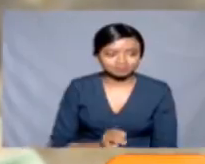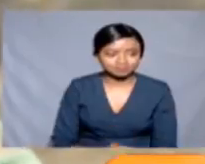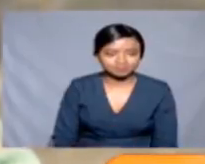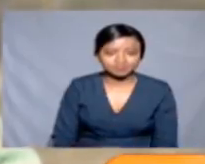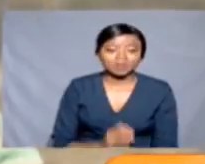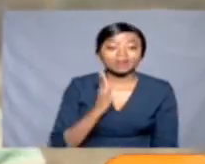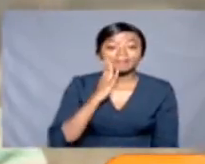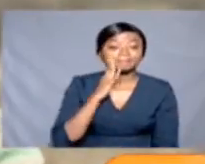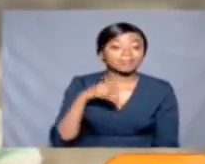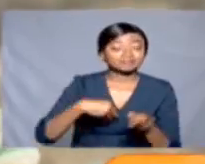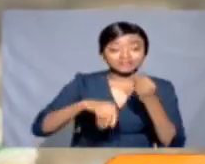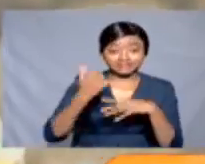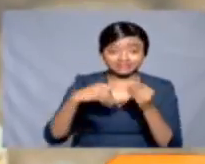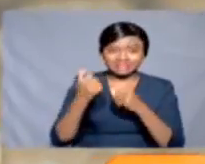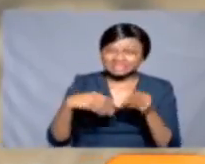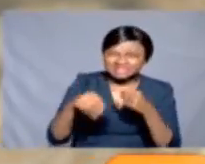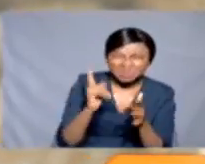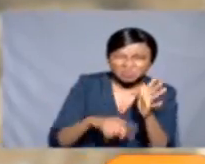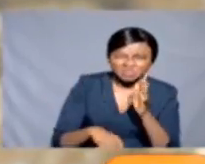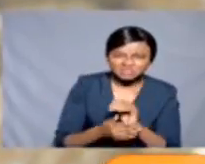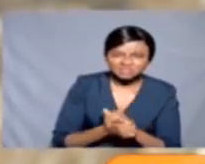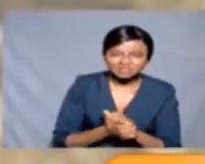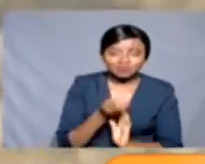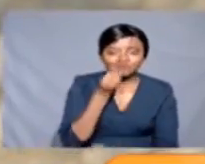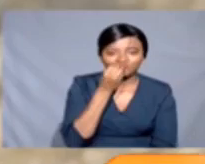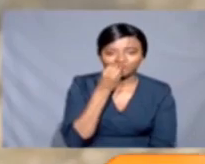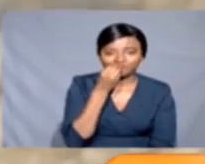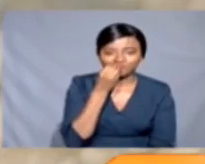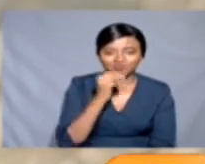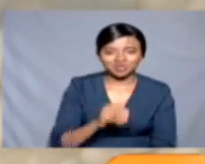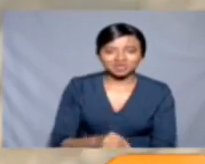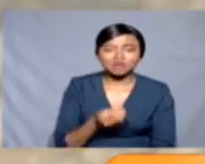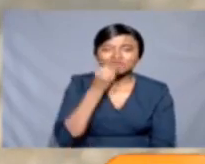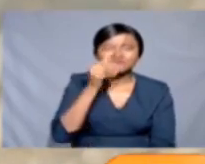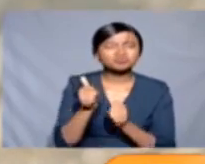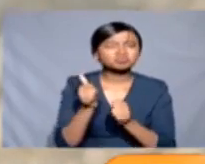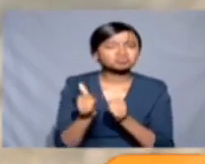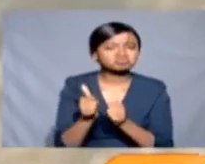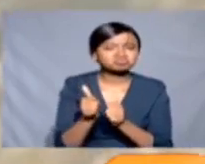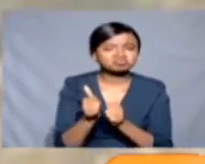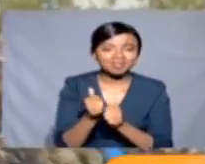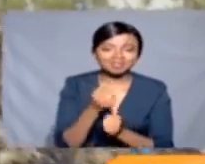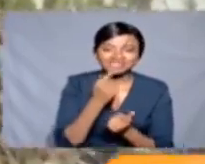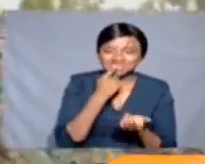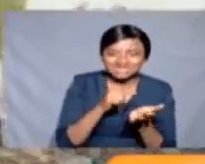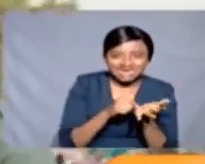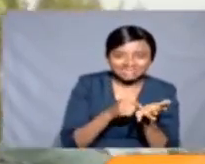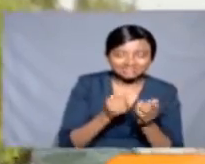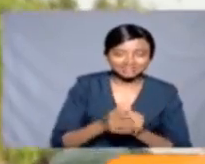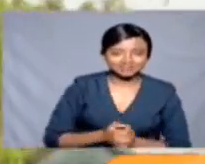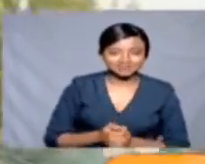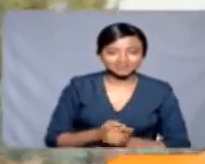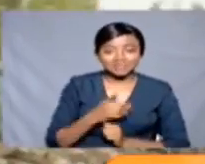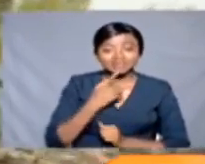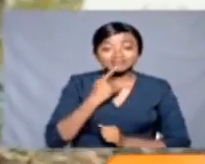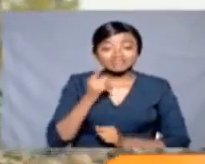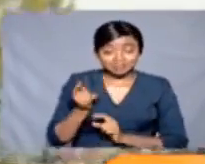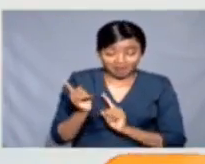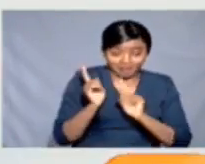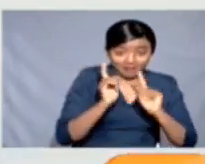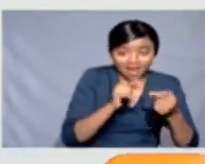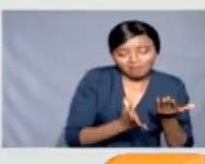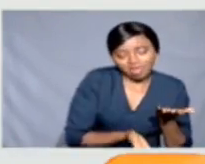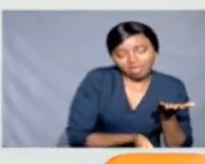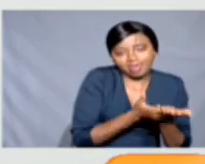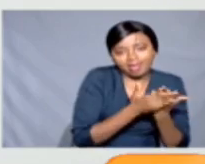ndani. Anauza nini? Chakula. Kama gani? Mchele. He says he gives his mother a